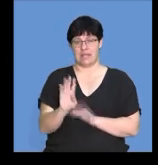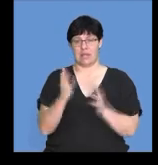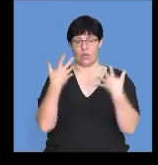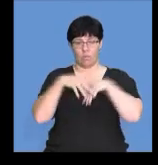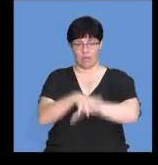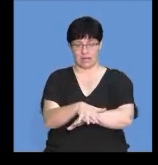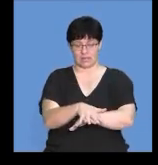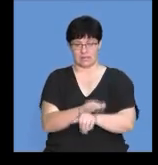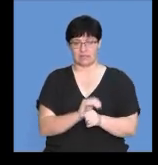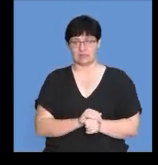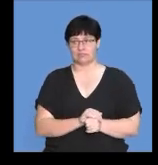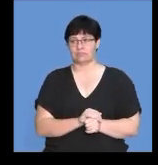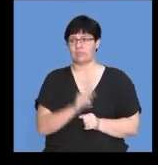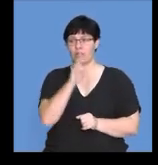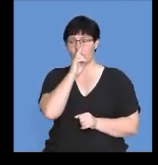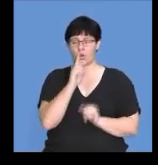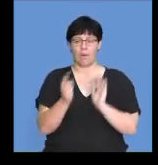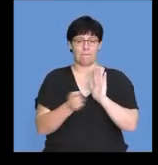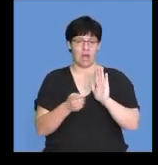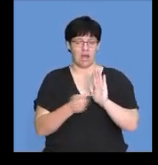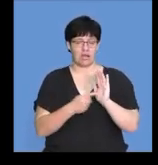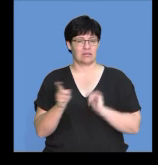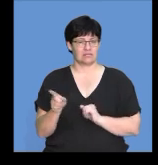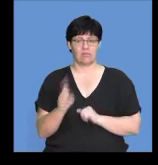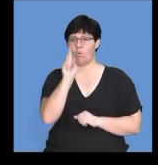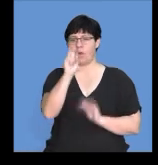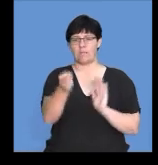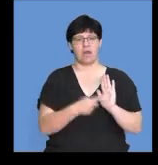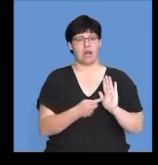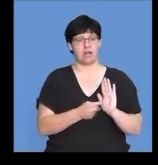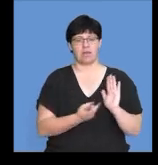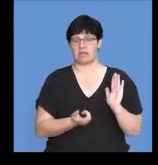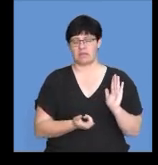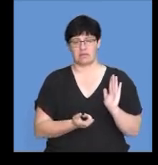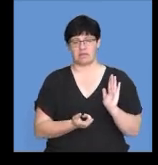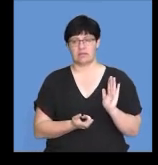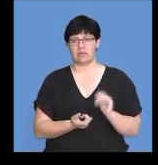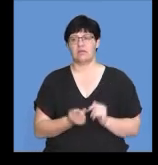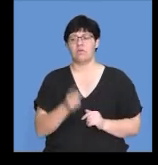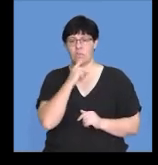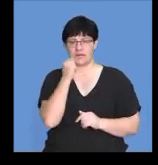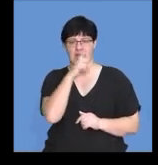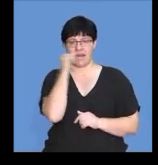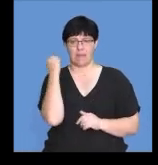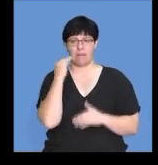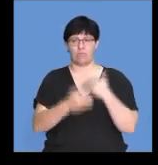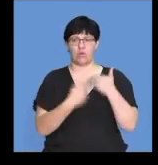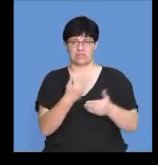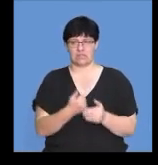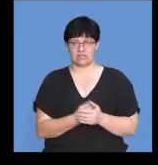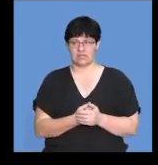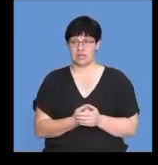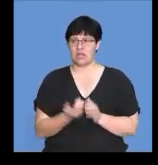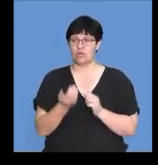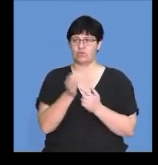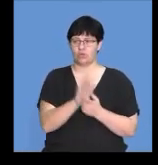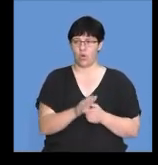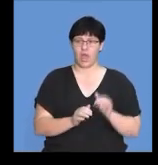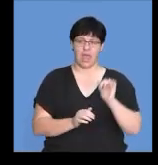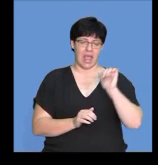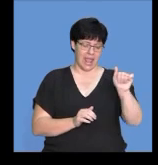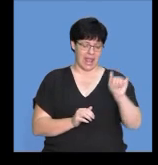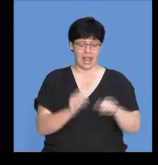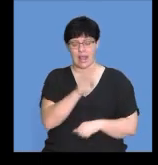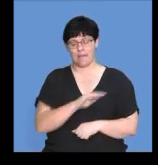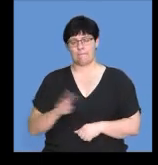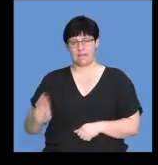combined. So again, if you look at the mark allocation, that's a 1-mark question. So we've got to name the processes indicated by A and B. And